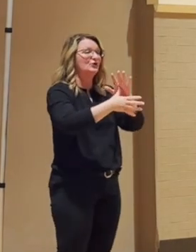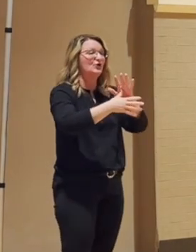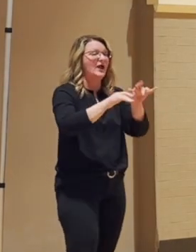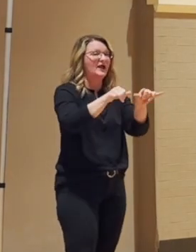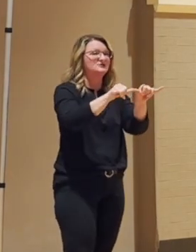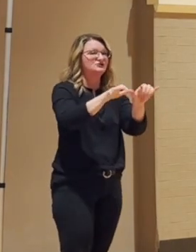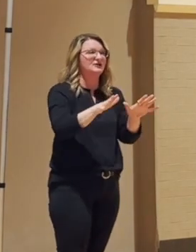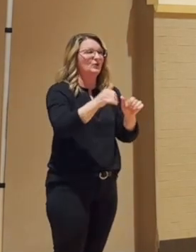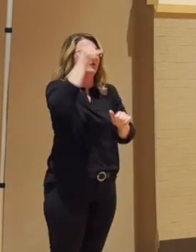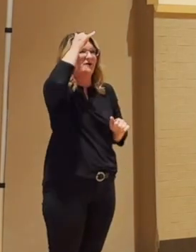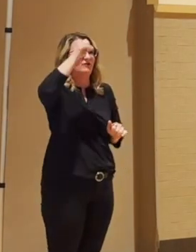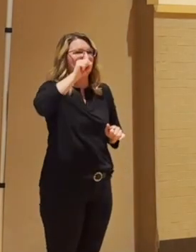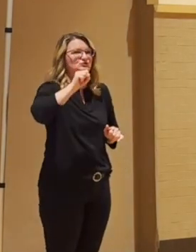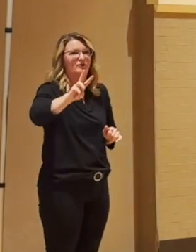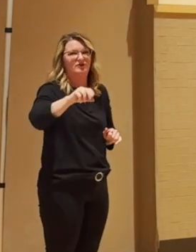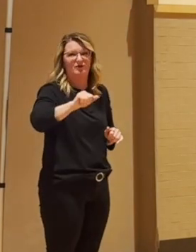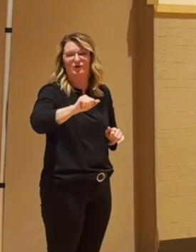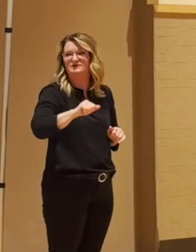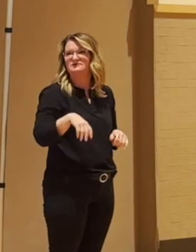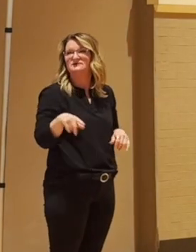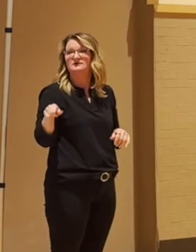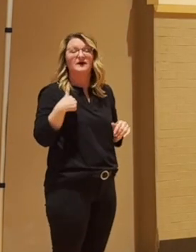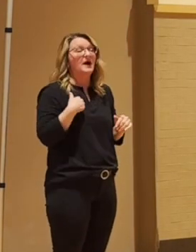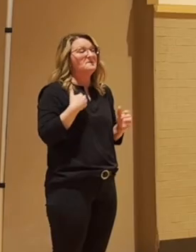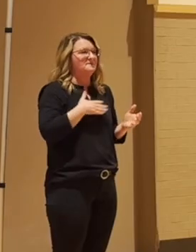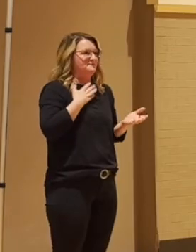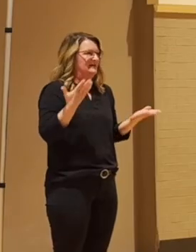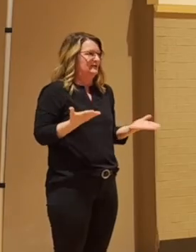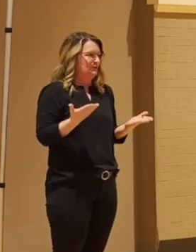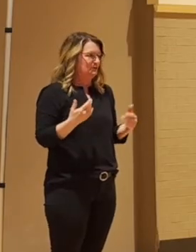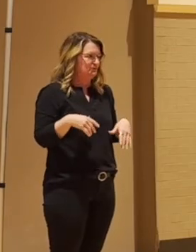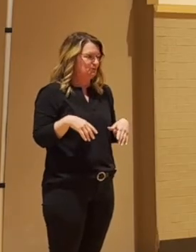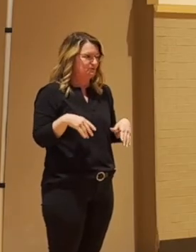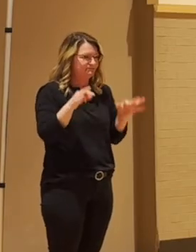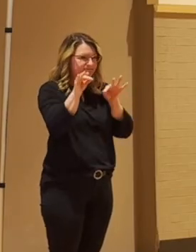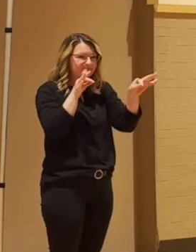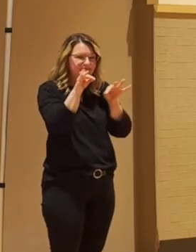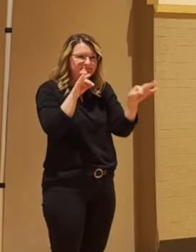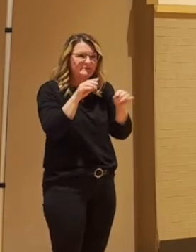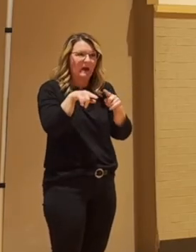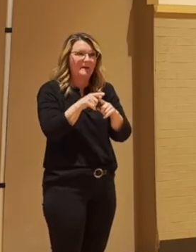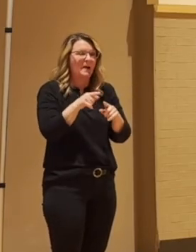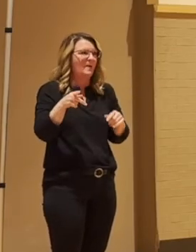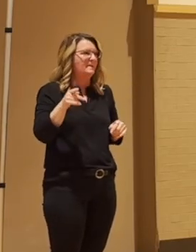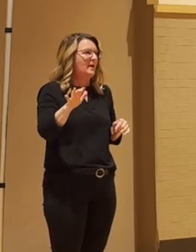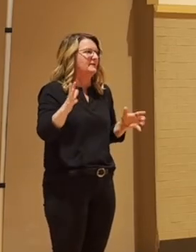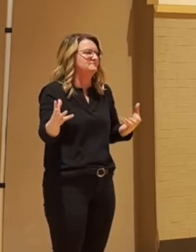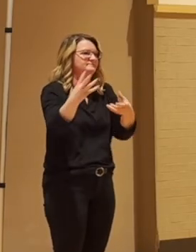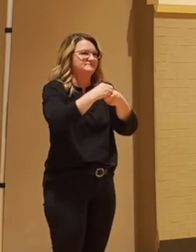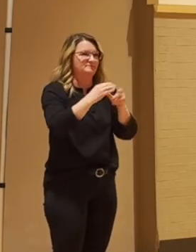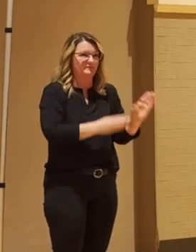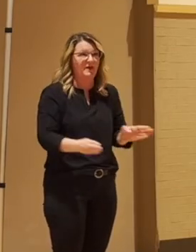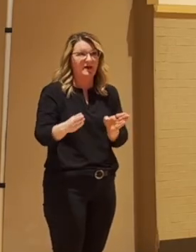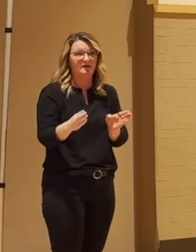Authority. I'm glad to be here this evening to tell you more about our public participation plan, which is